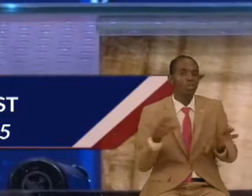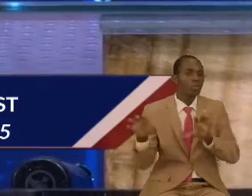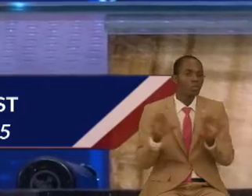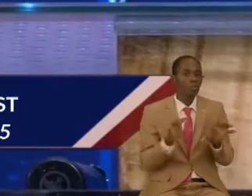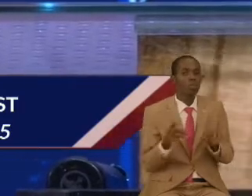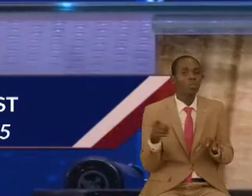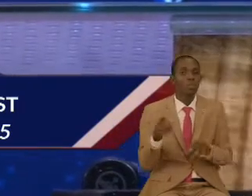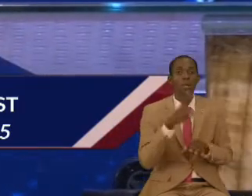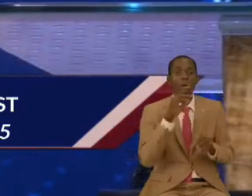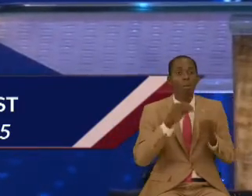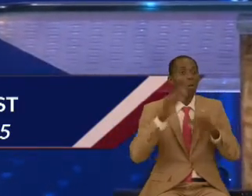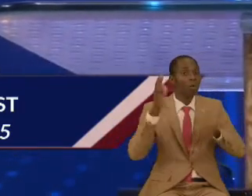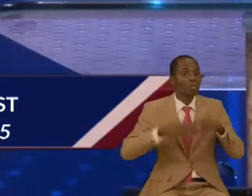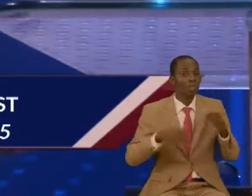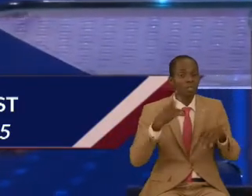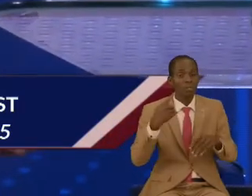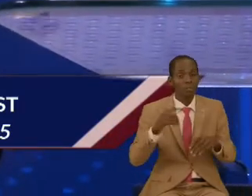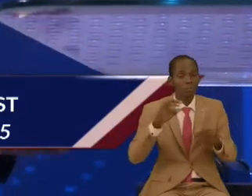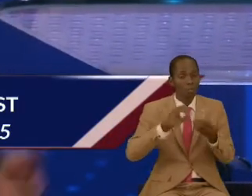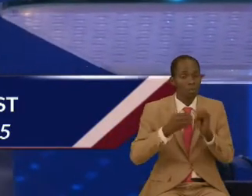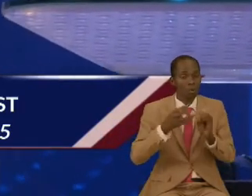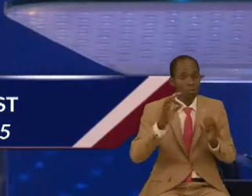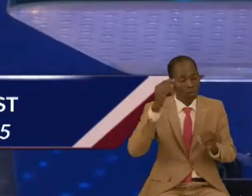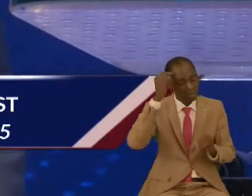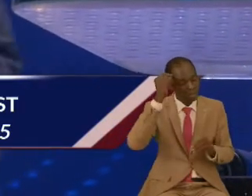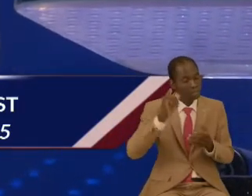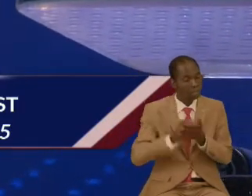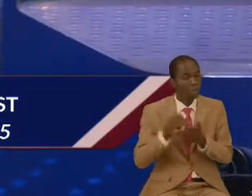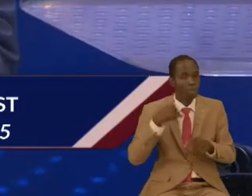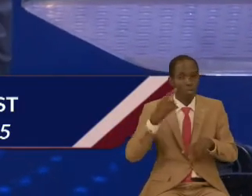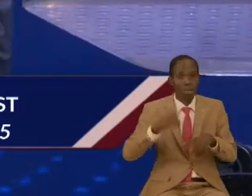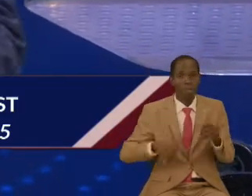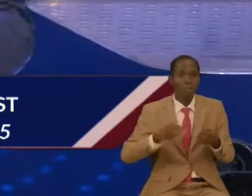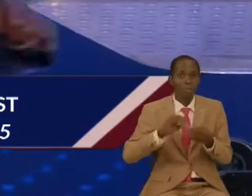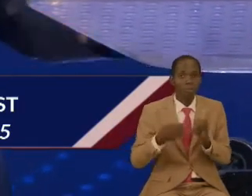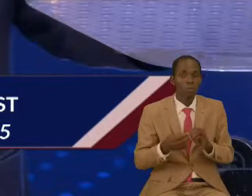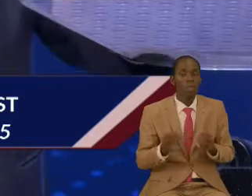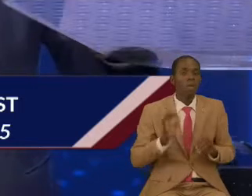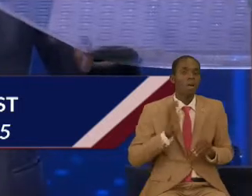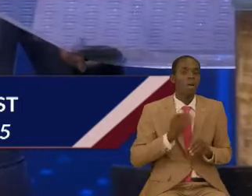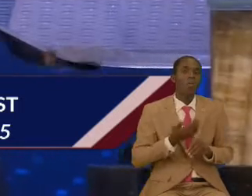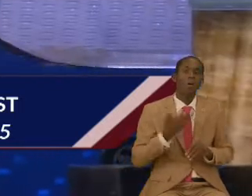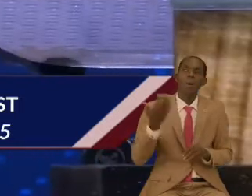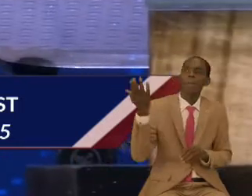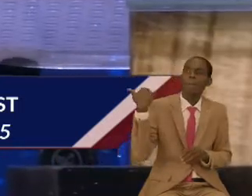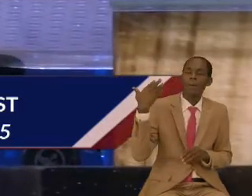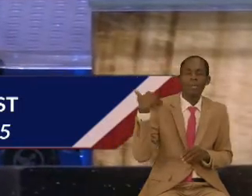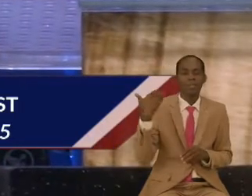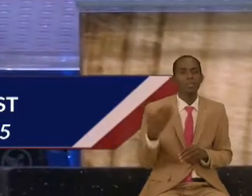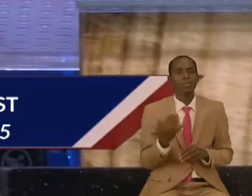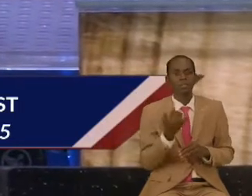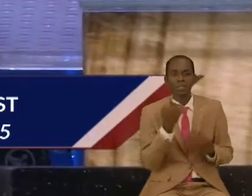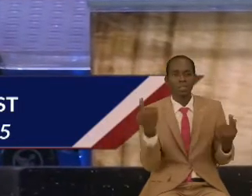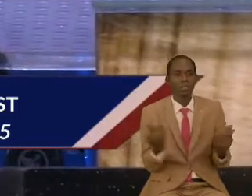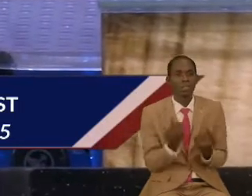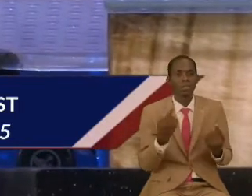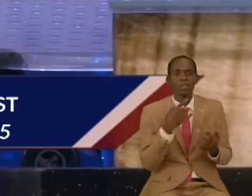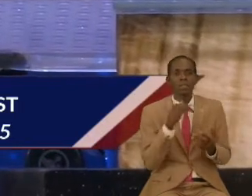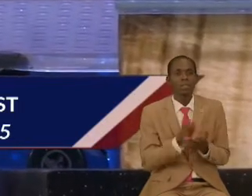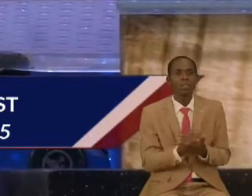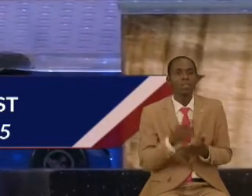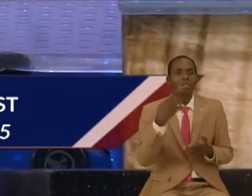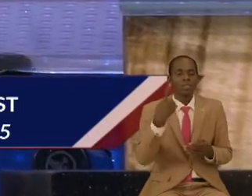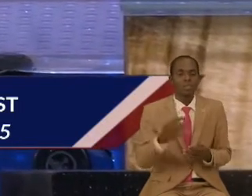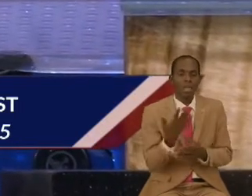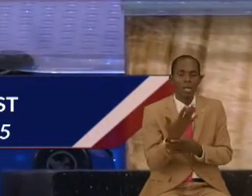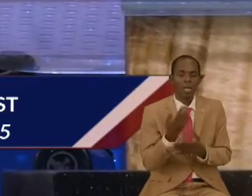are more than the hairs of our head. We cannot even number our past transgressions. He said there was